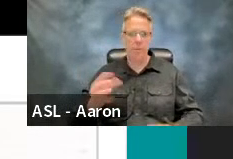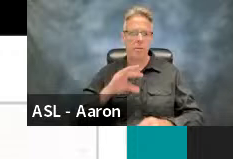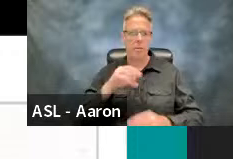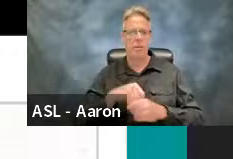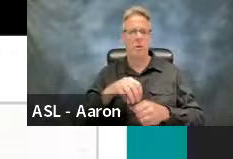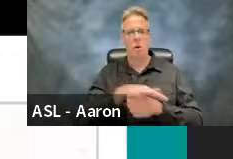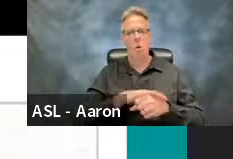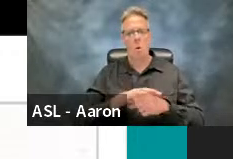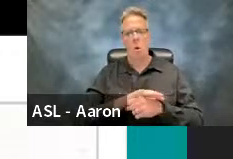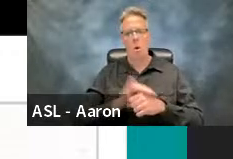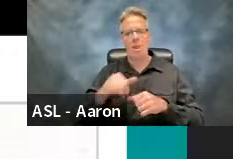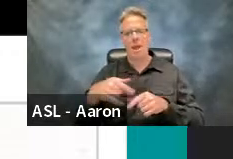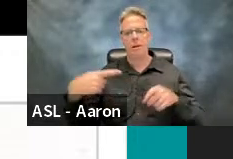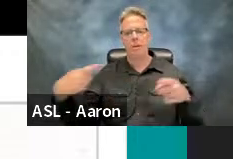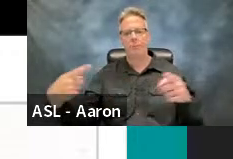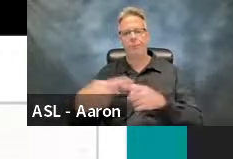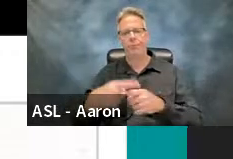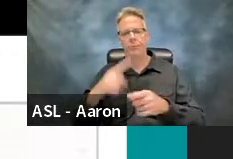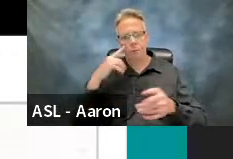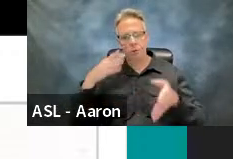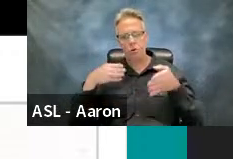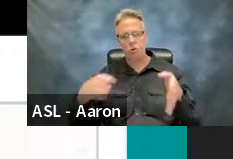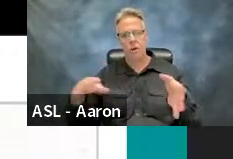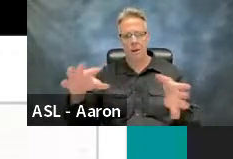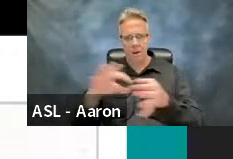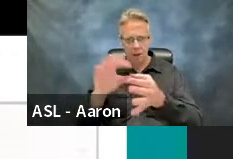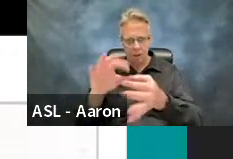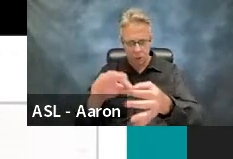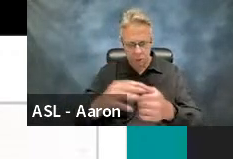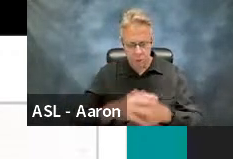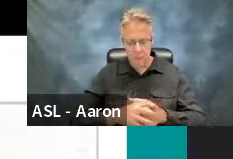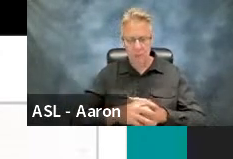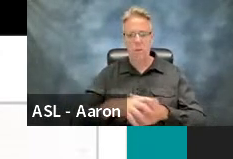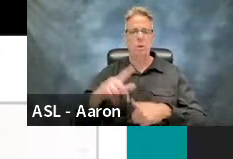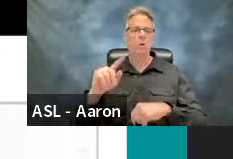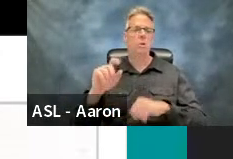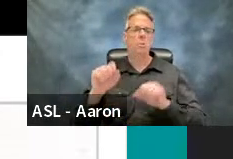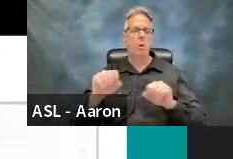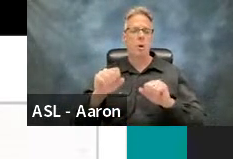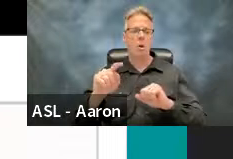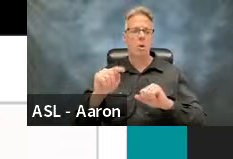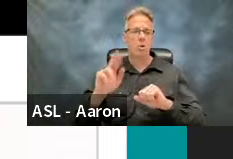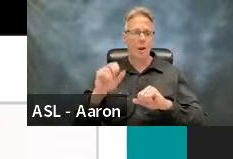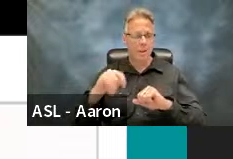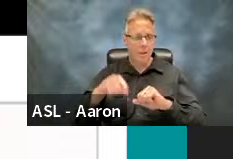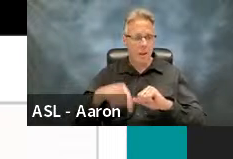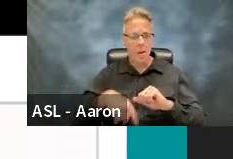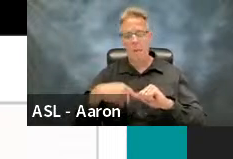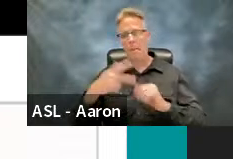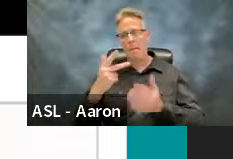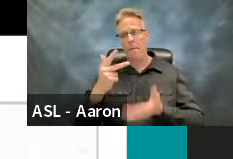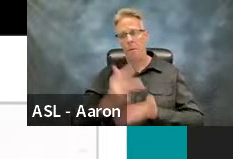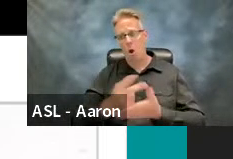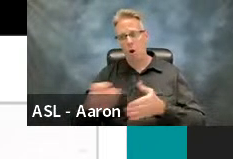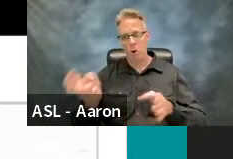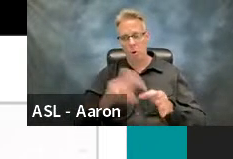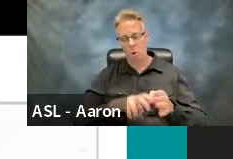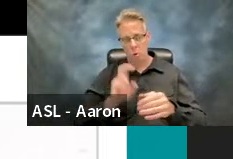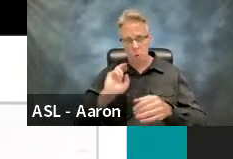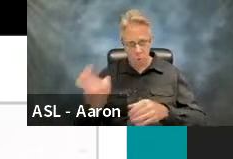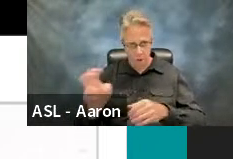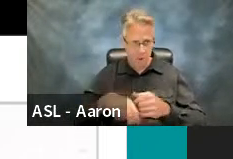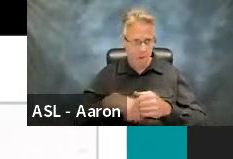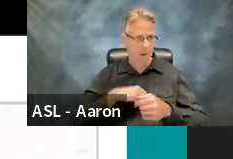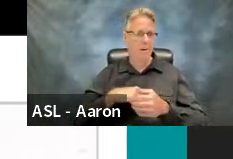local street connections, transit, potential locations for park and rides, station